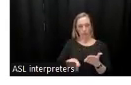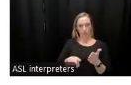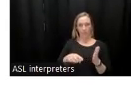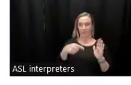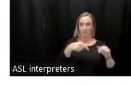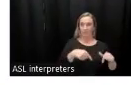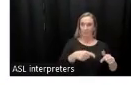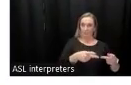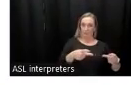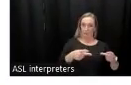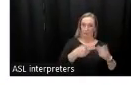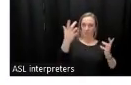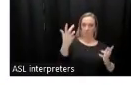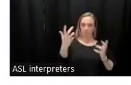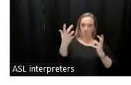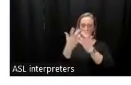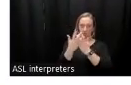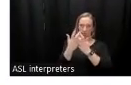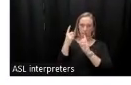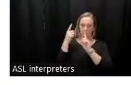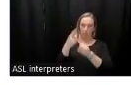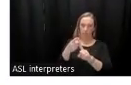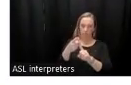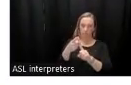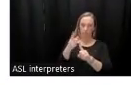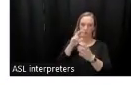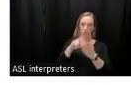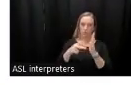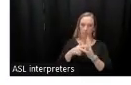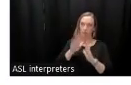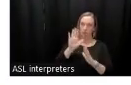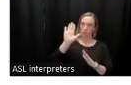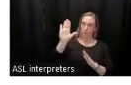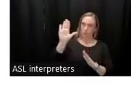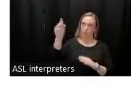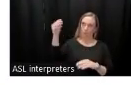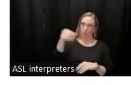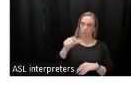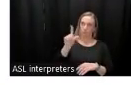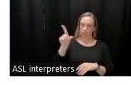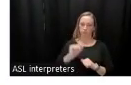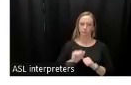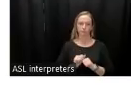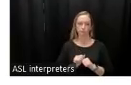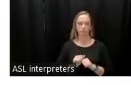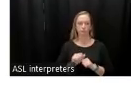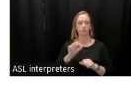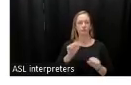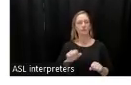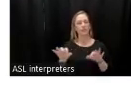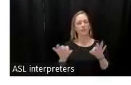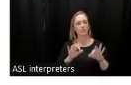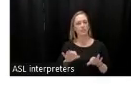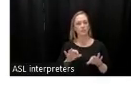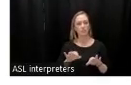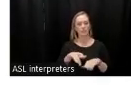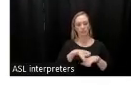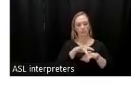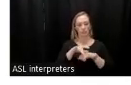with the mission and purpose of the funder themselves. You can talk about the geographical setting and